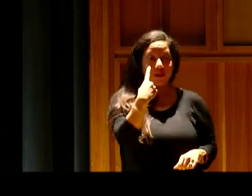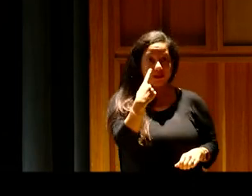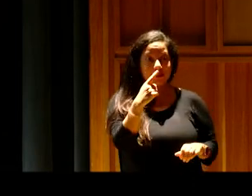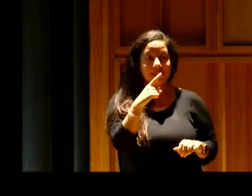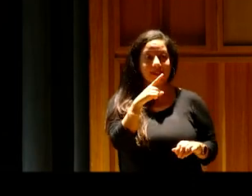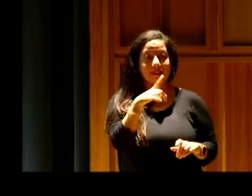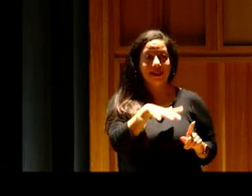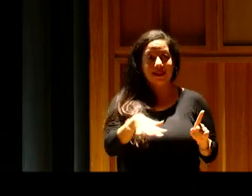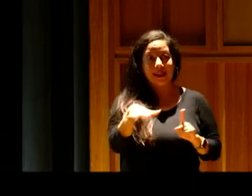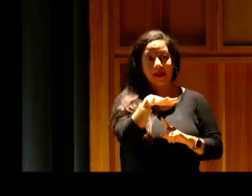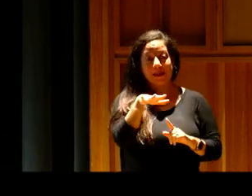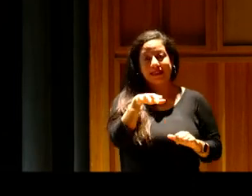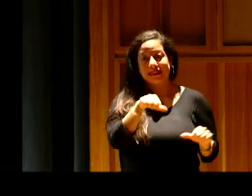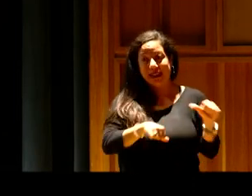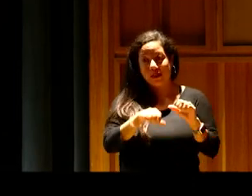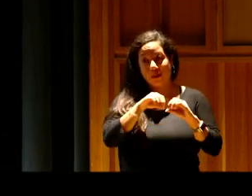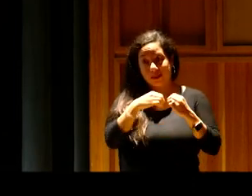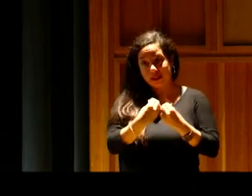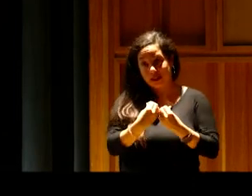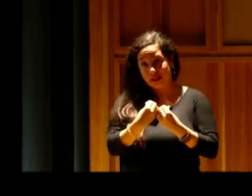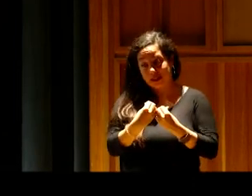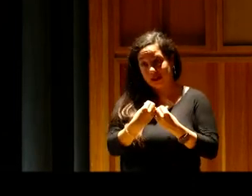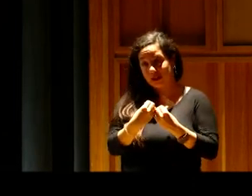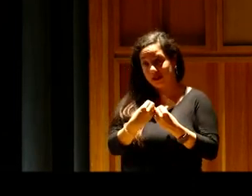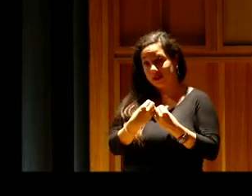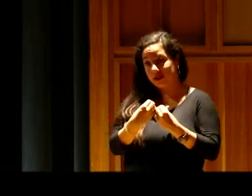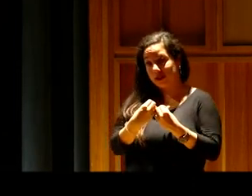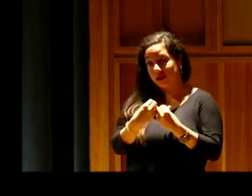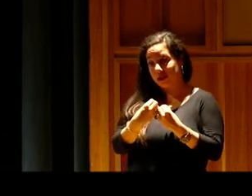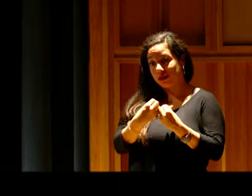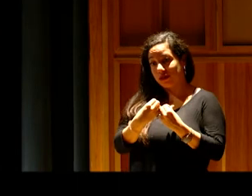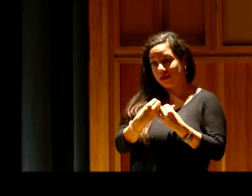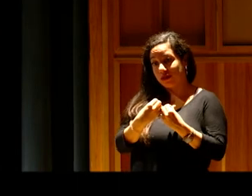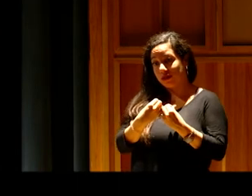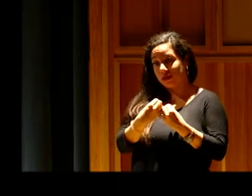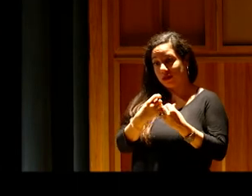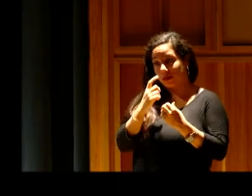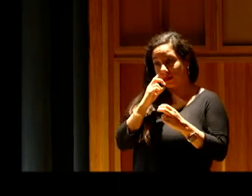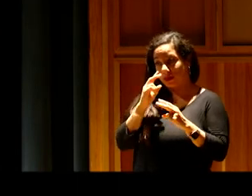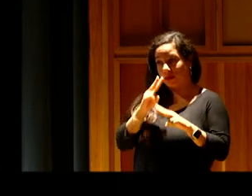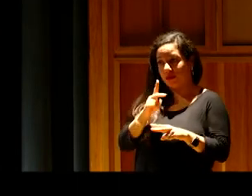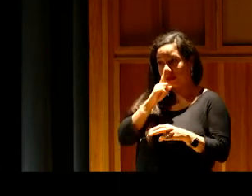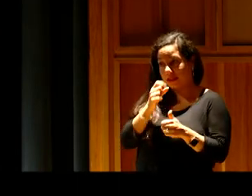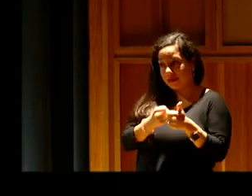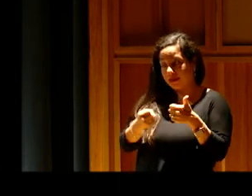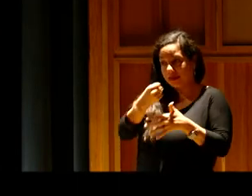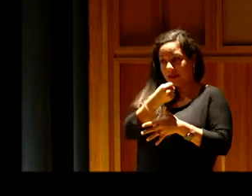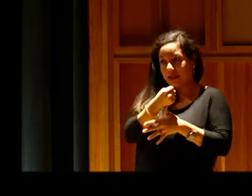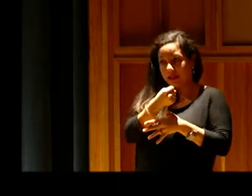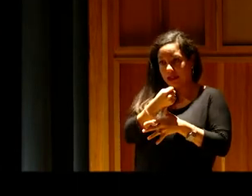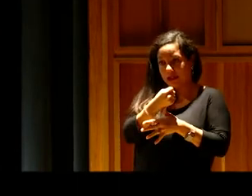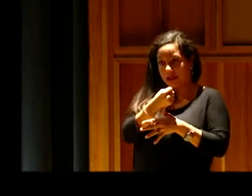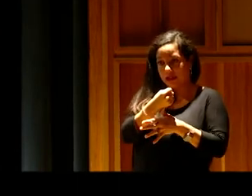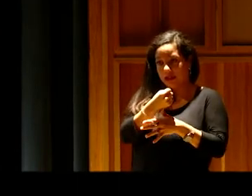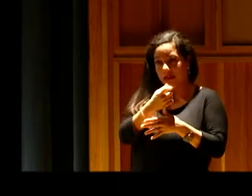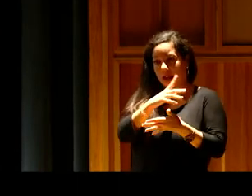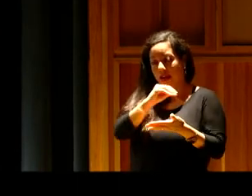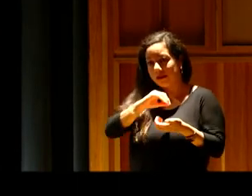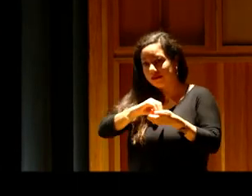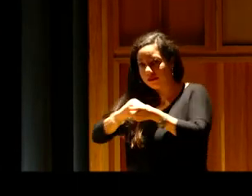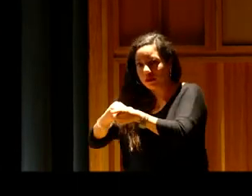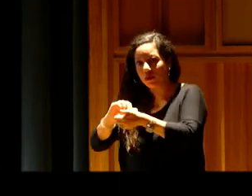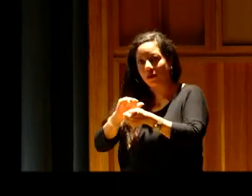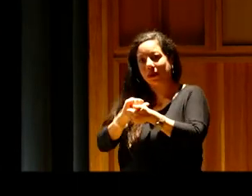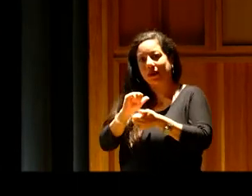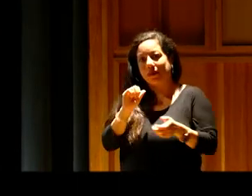science organizations in the world to choose to foreground the cultural dimensions of climate change, to build partnerships with those